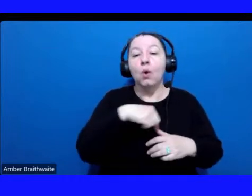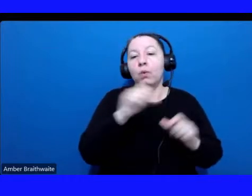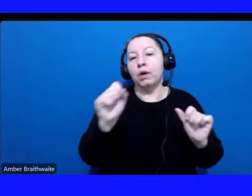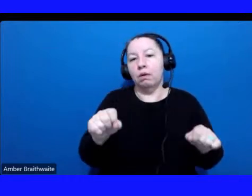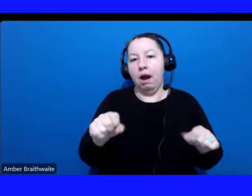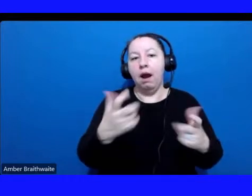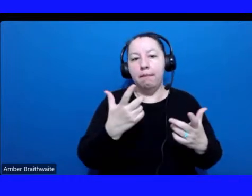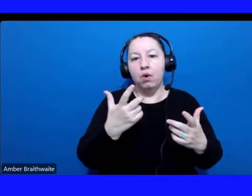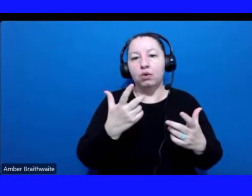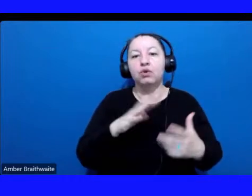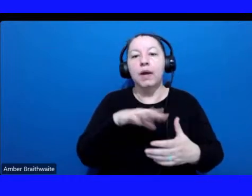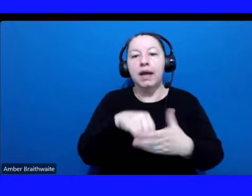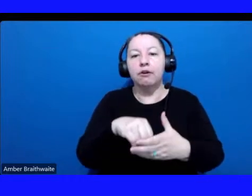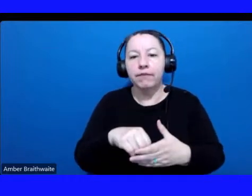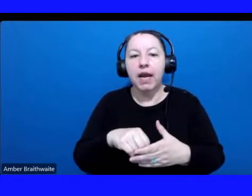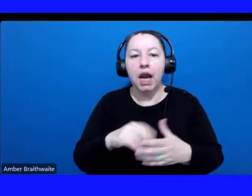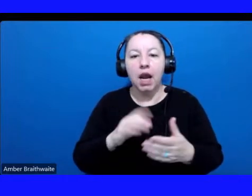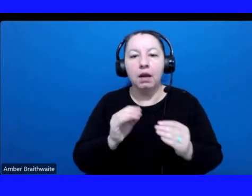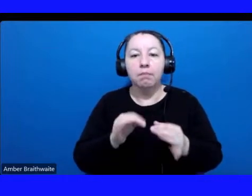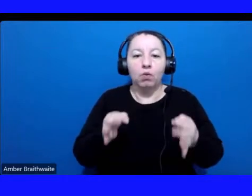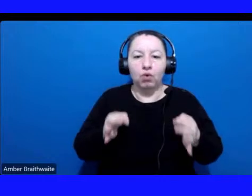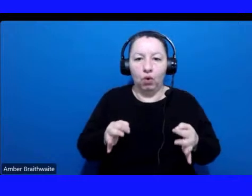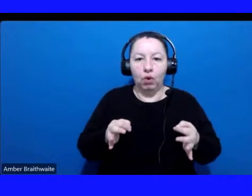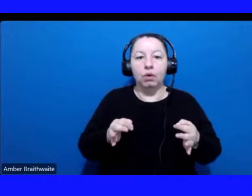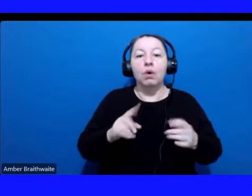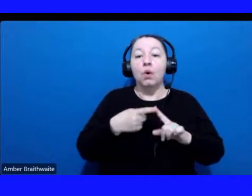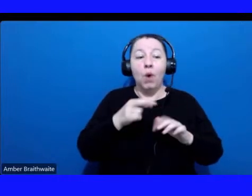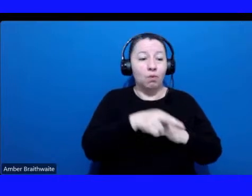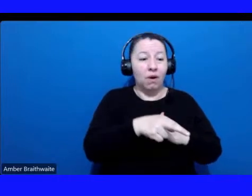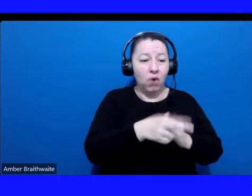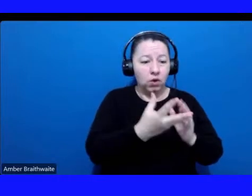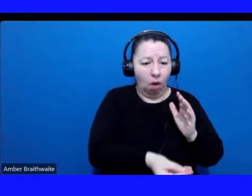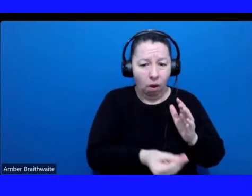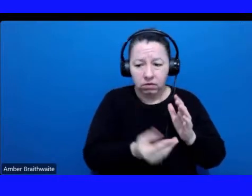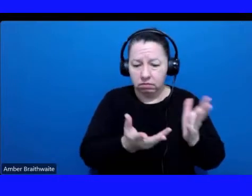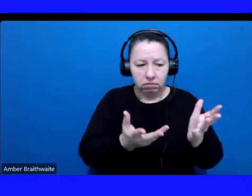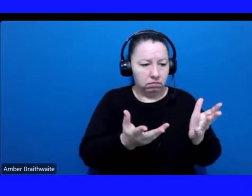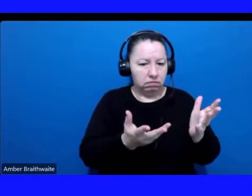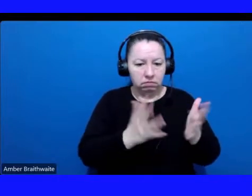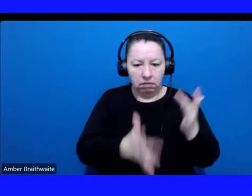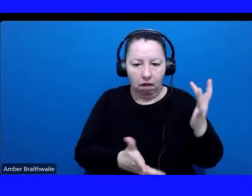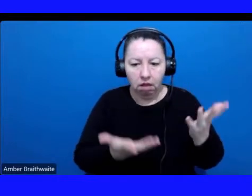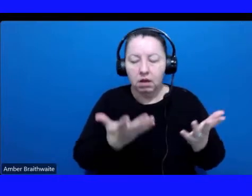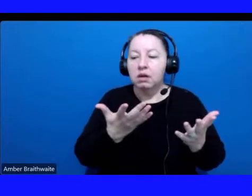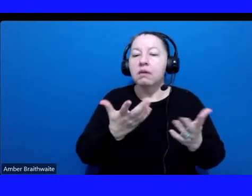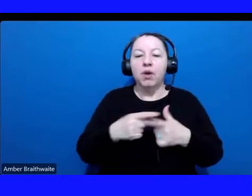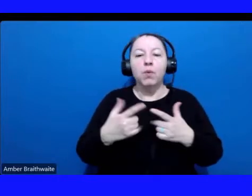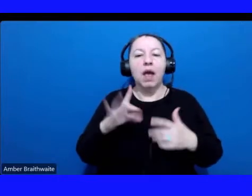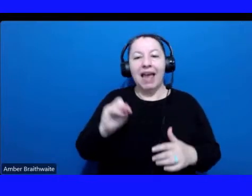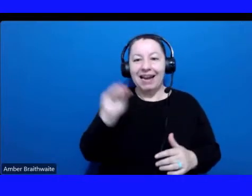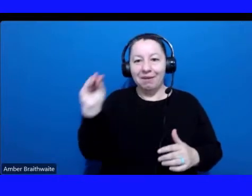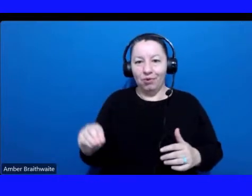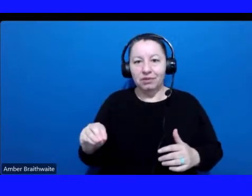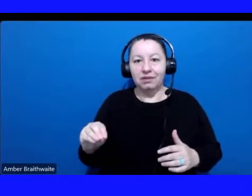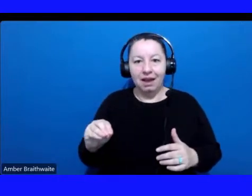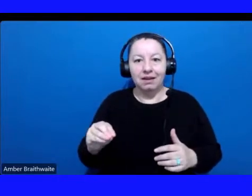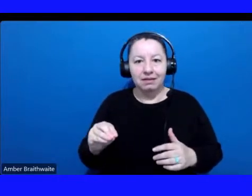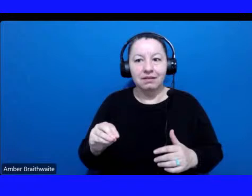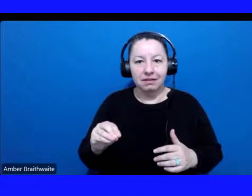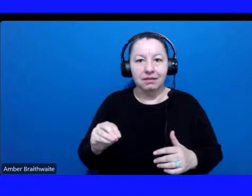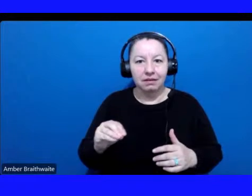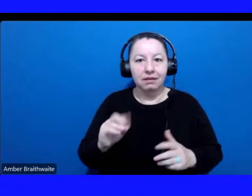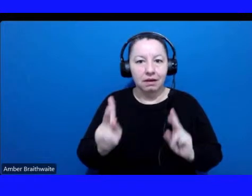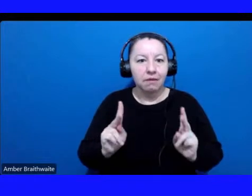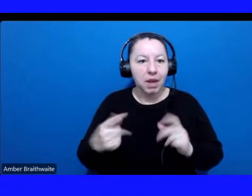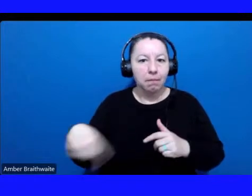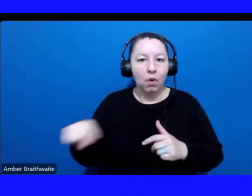the Bellevue inpatient service for the whole service for 11 years, what we do in the mental health field is we wait till kids get old